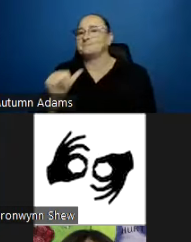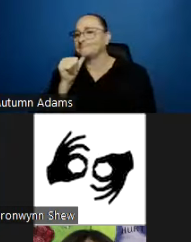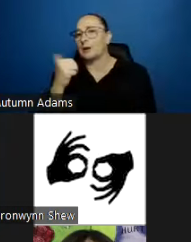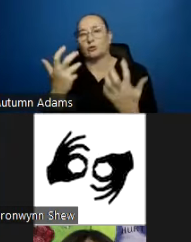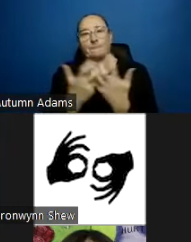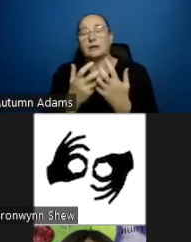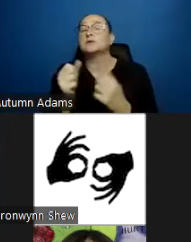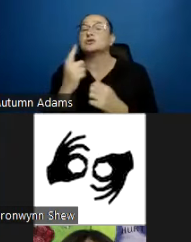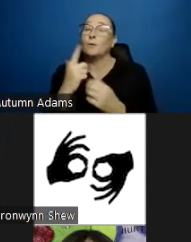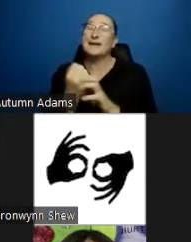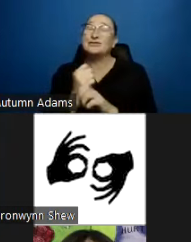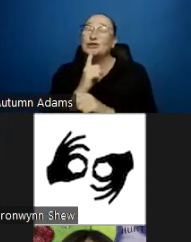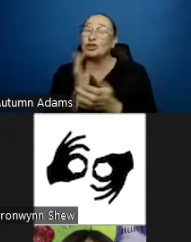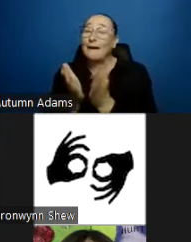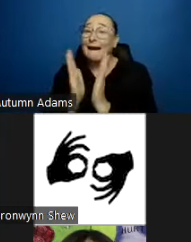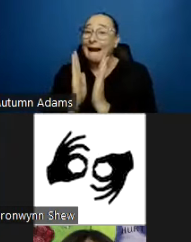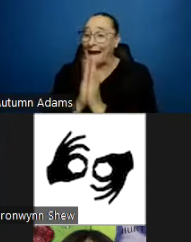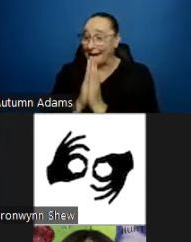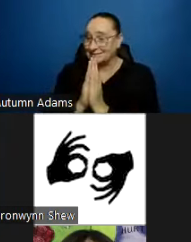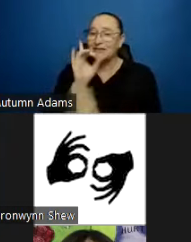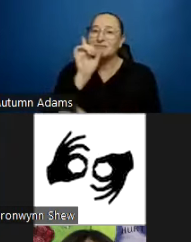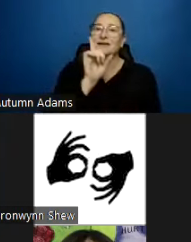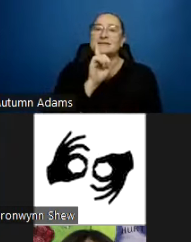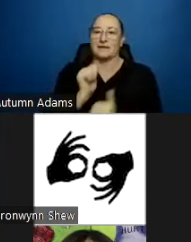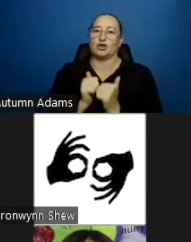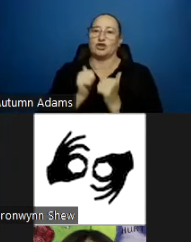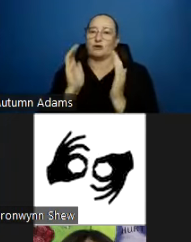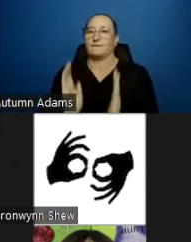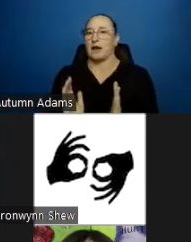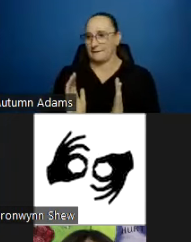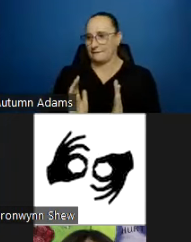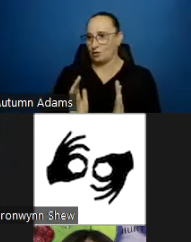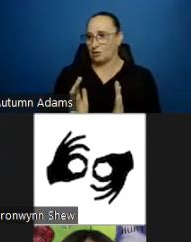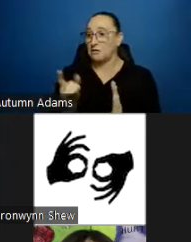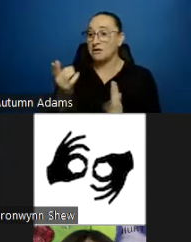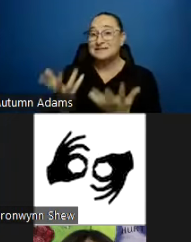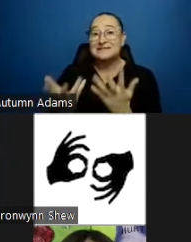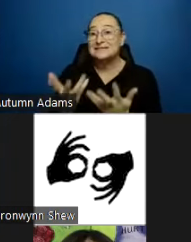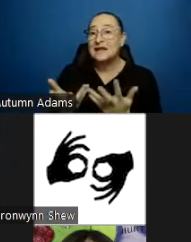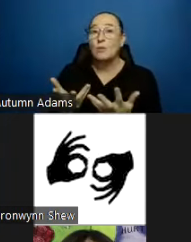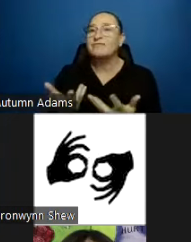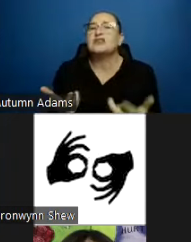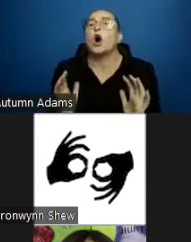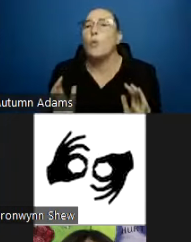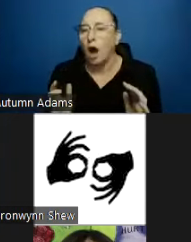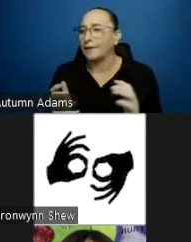the deaf survivors if they have someone they recommend or someone that they don't recommend.